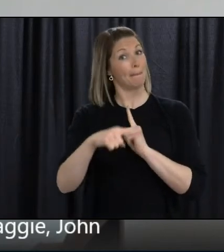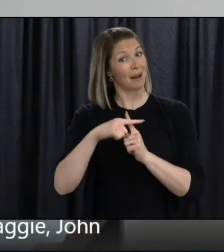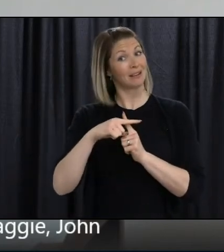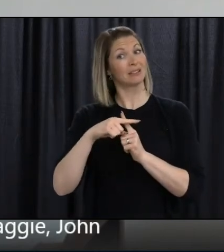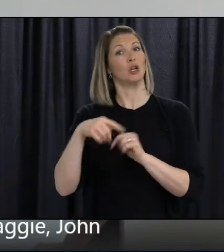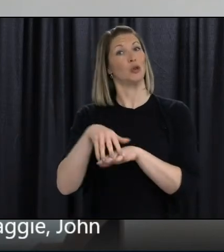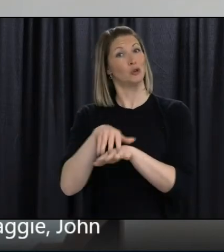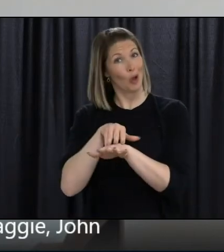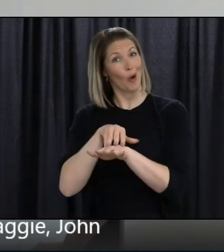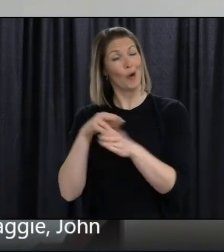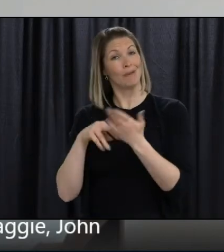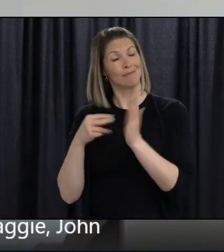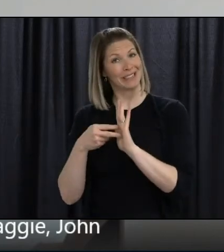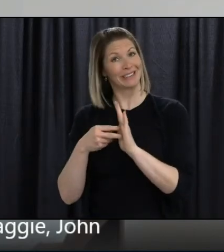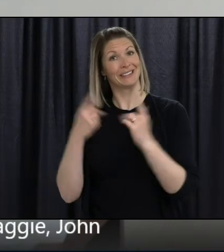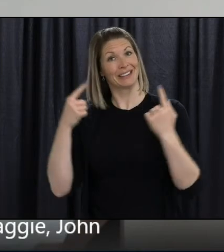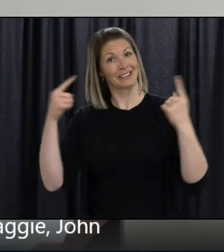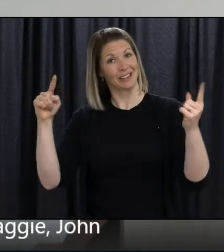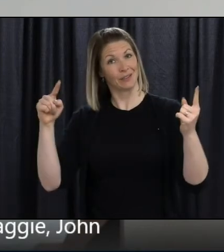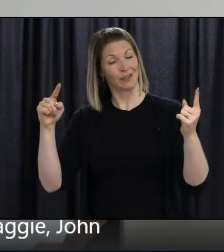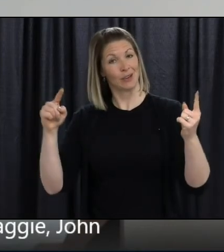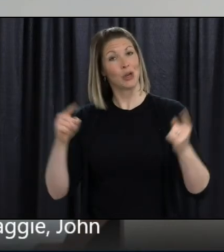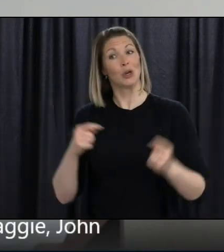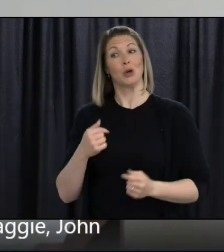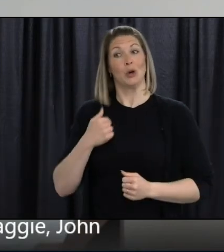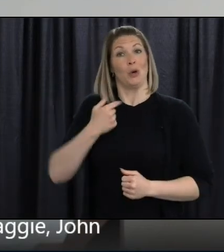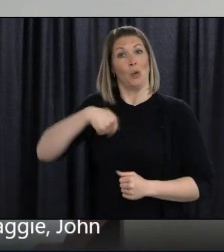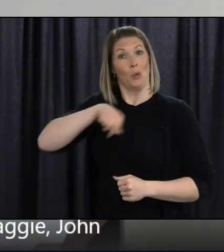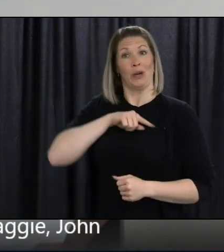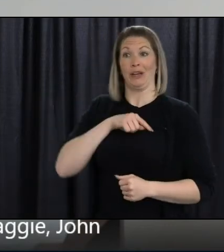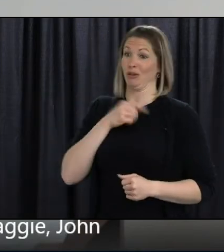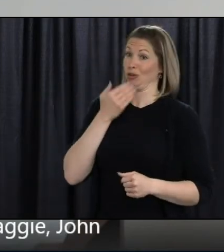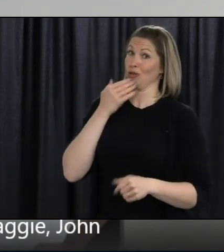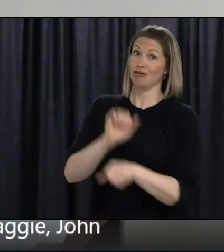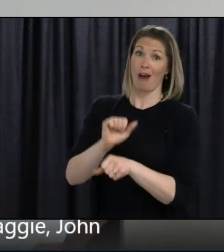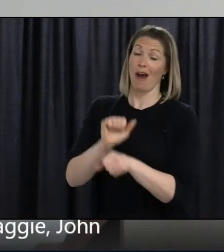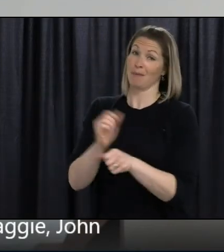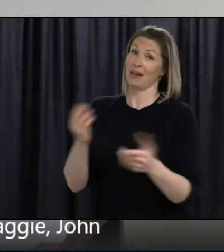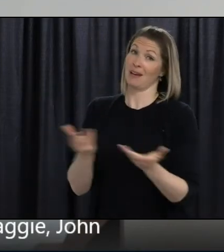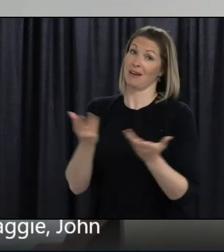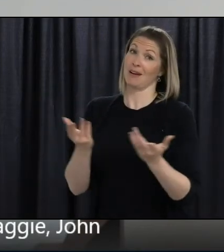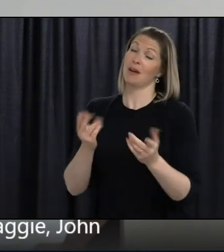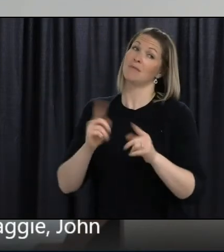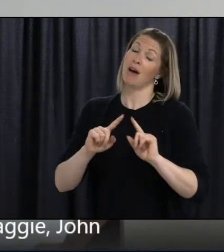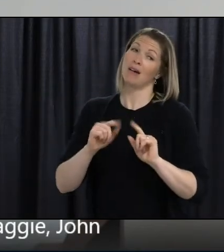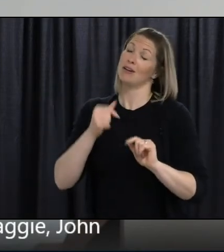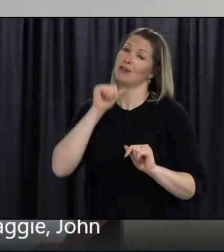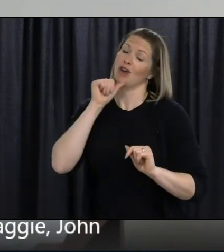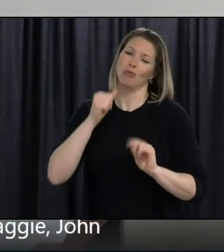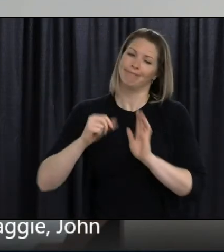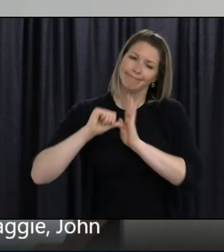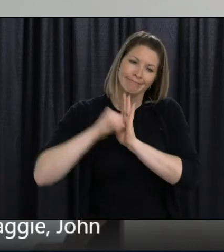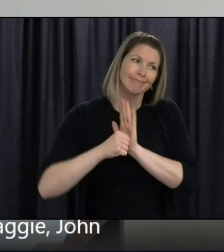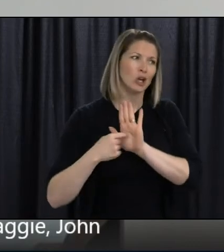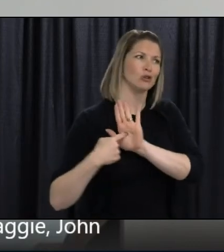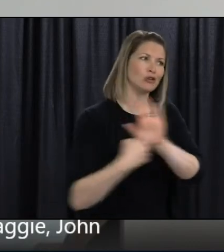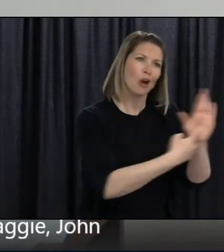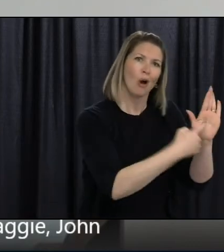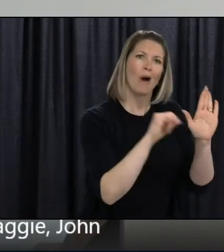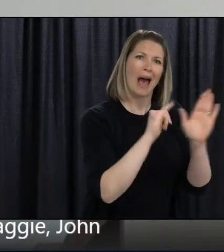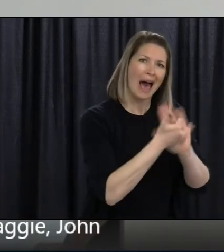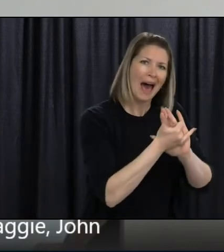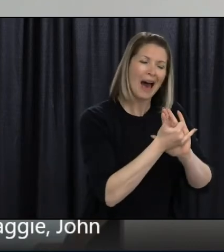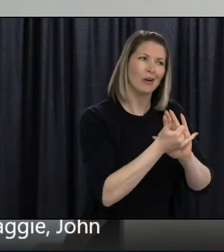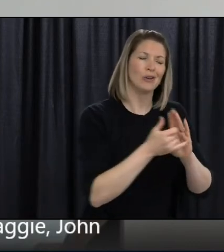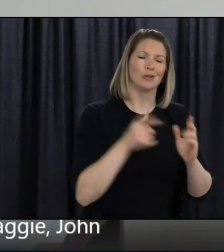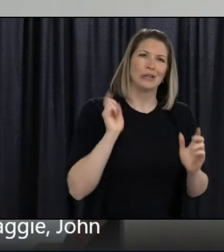well, and we're very bad at showing others what we do well. So well done, Dr. Fitzgerald. Questions that have